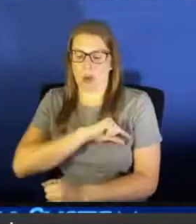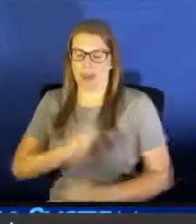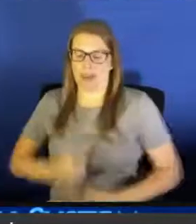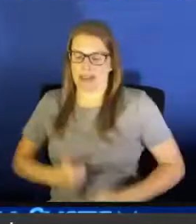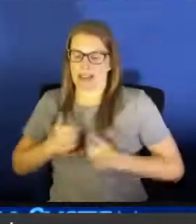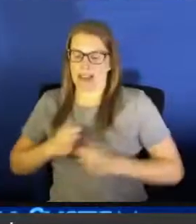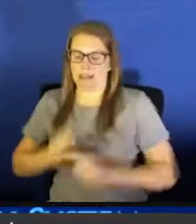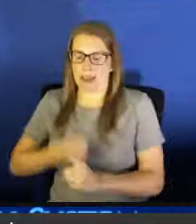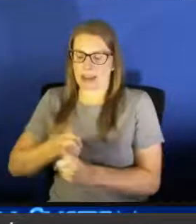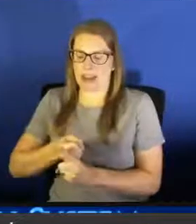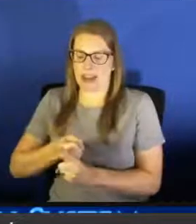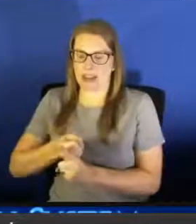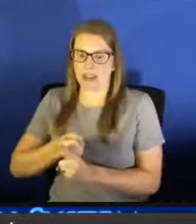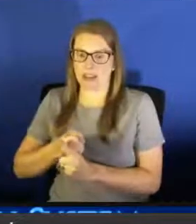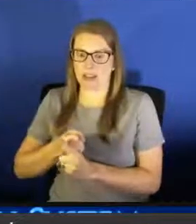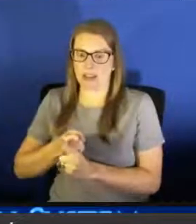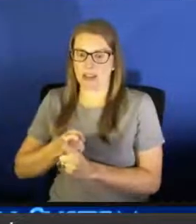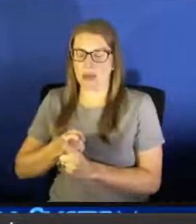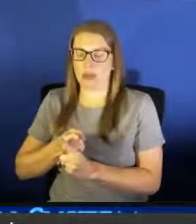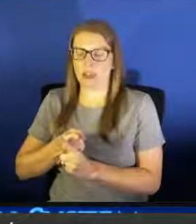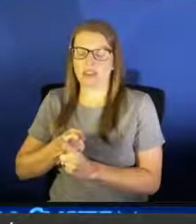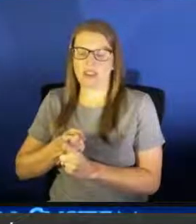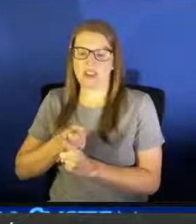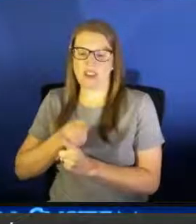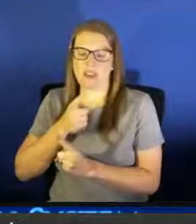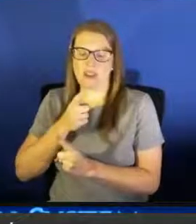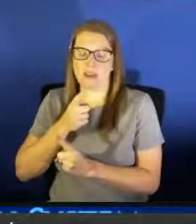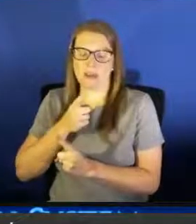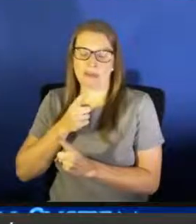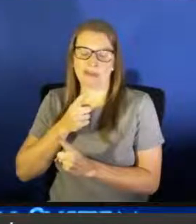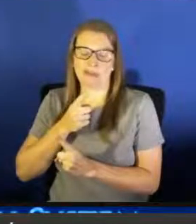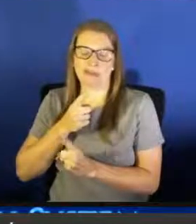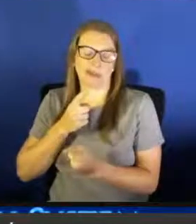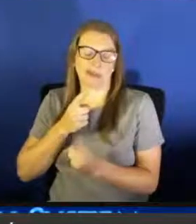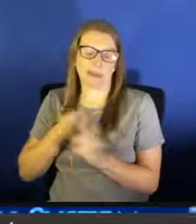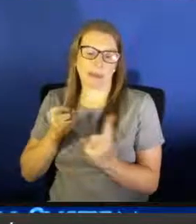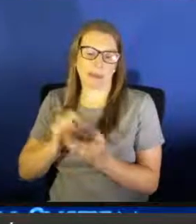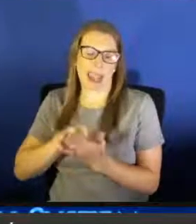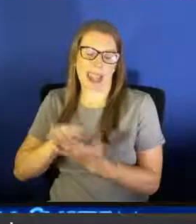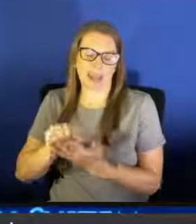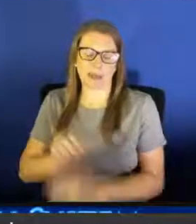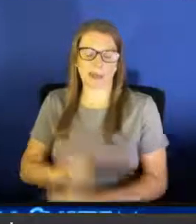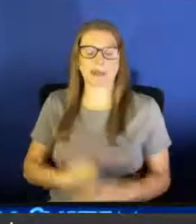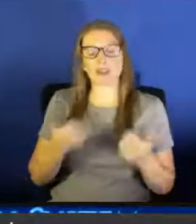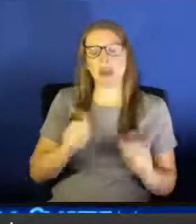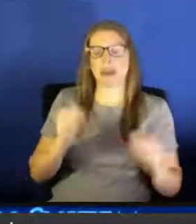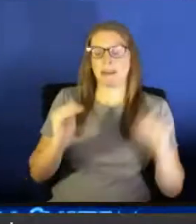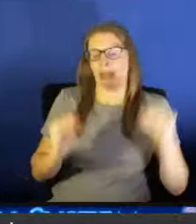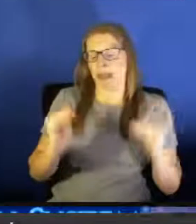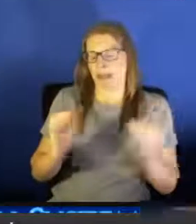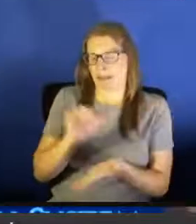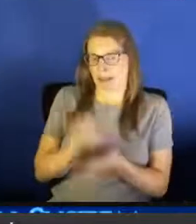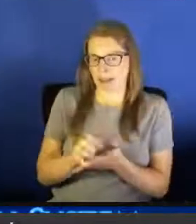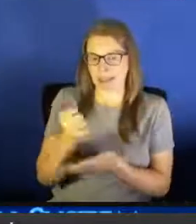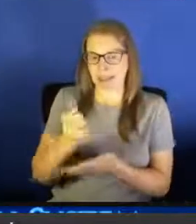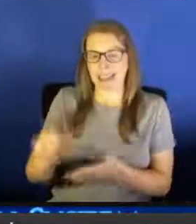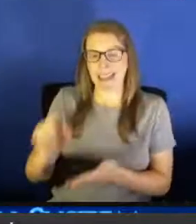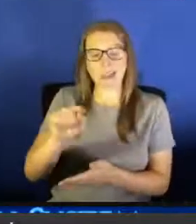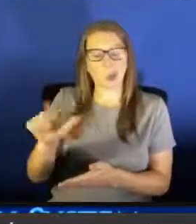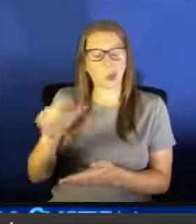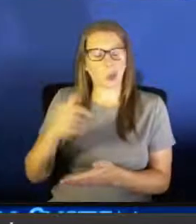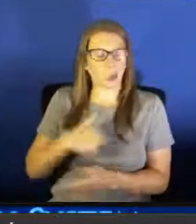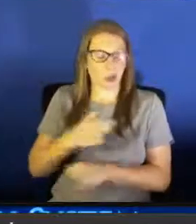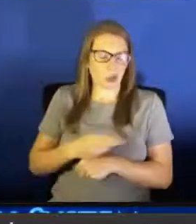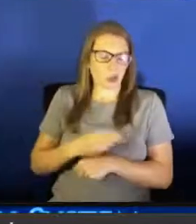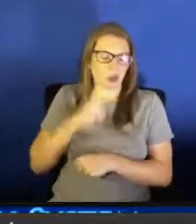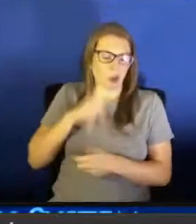or the treatment burden that the cancer confers. So we're trying to always balance that, and just much like with any tool that we use in radiation therapy, the